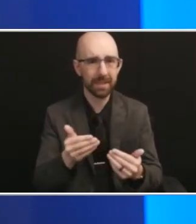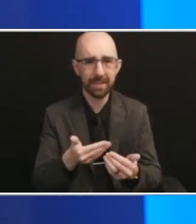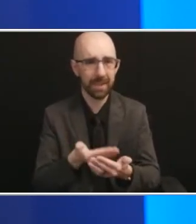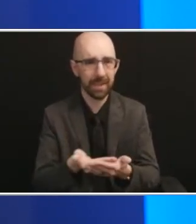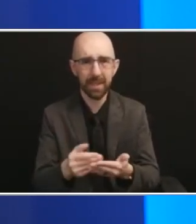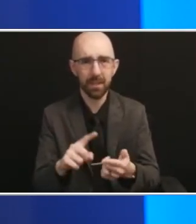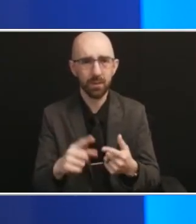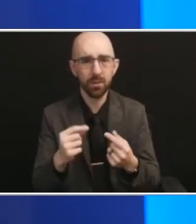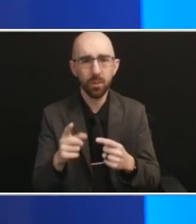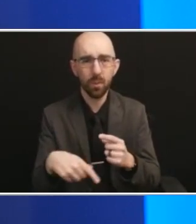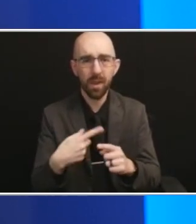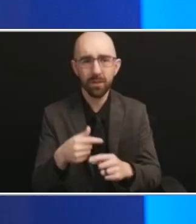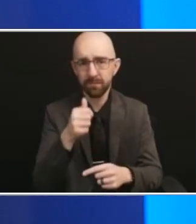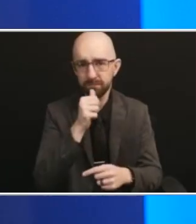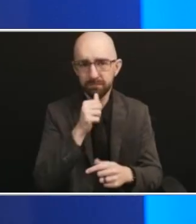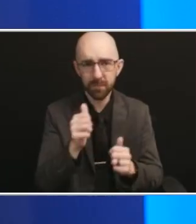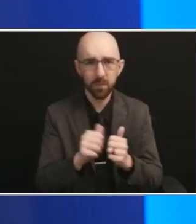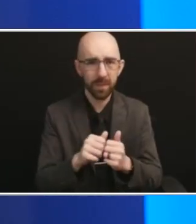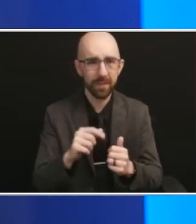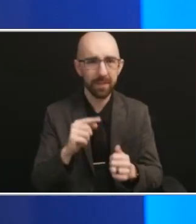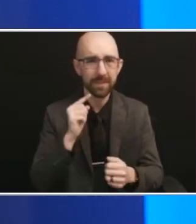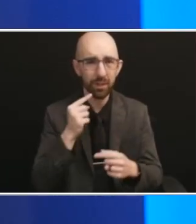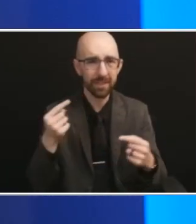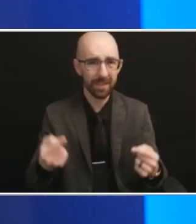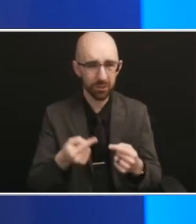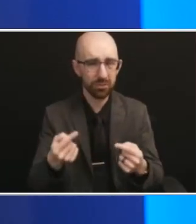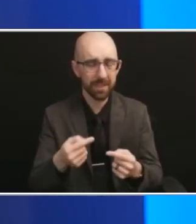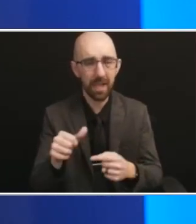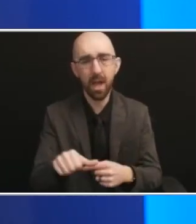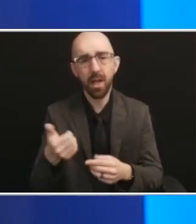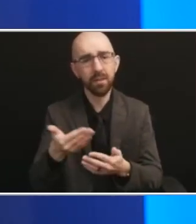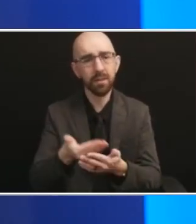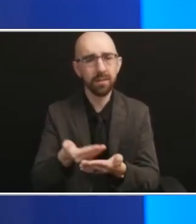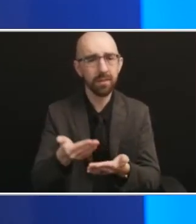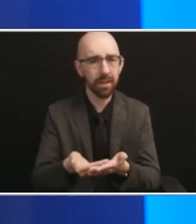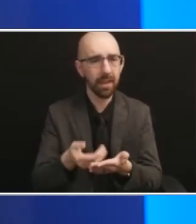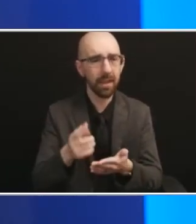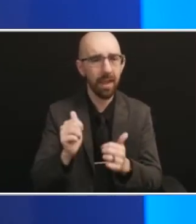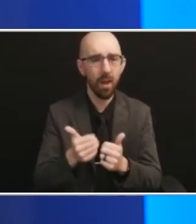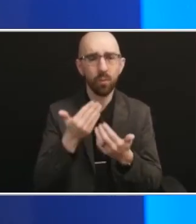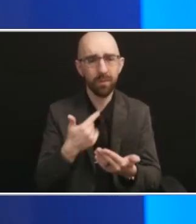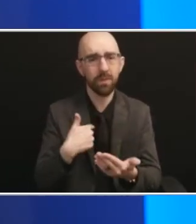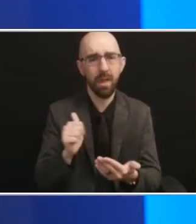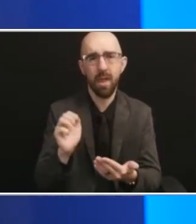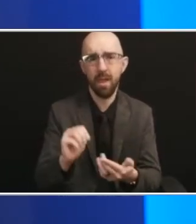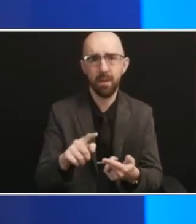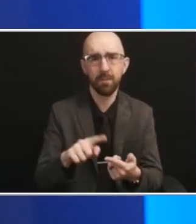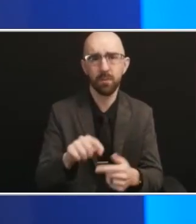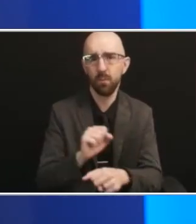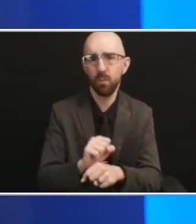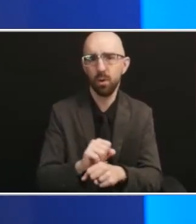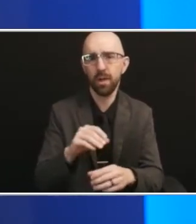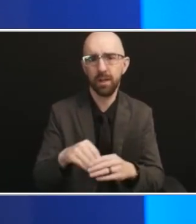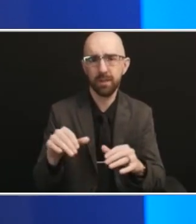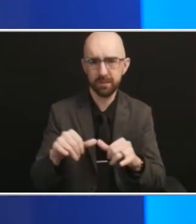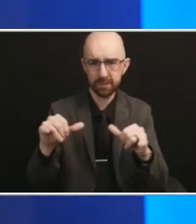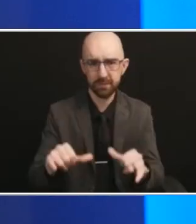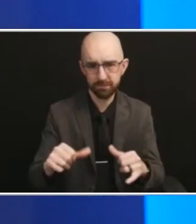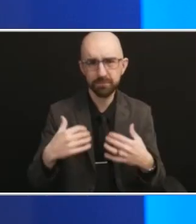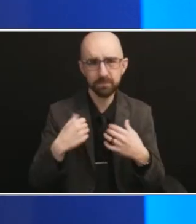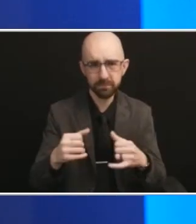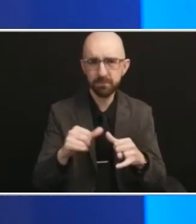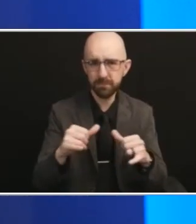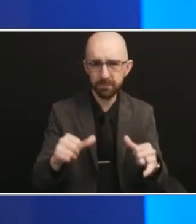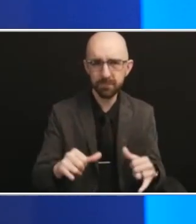suffering with such a severe injury. And then the other thing is just how grateful I am to work in a health system, as well as the Burnett